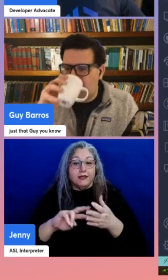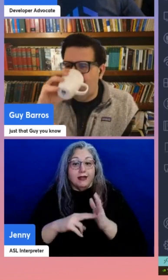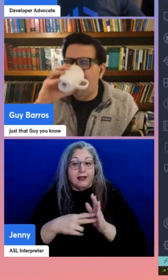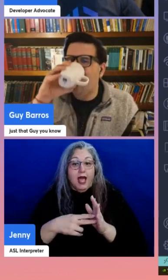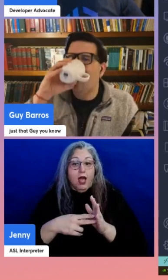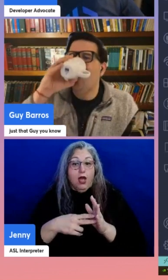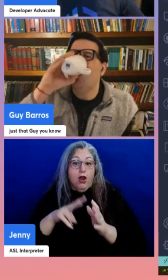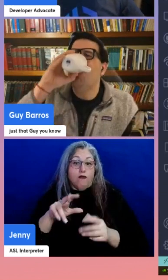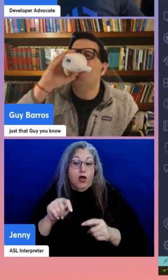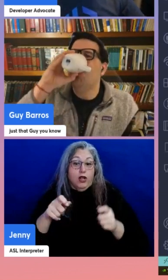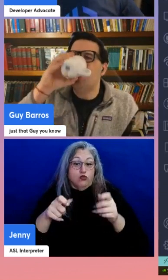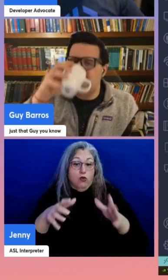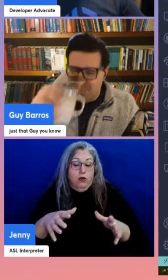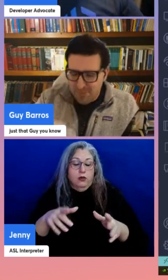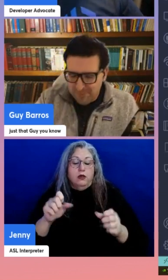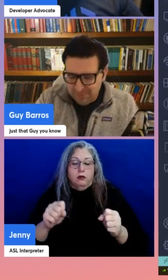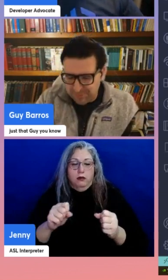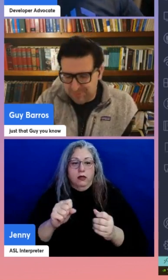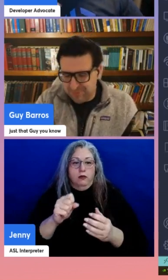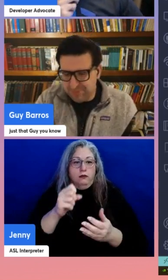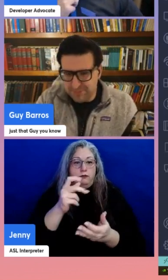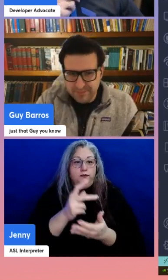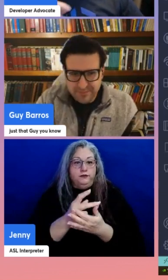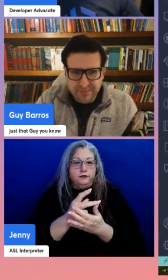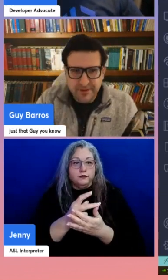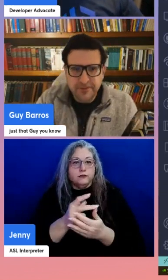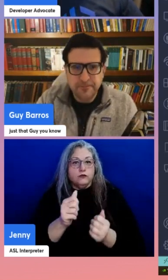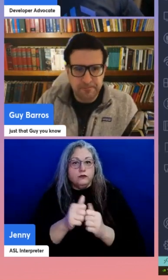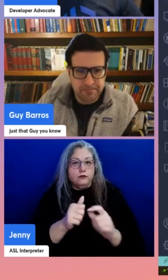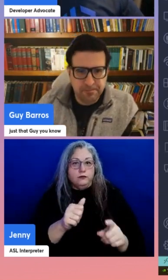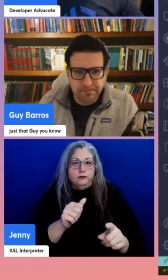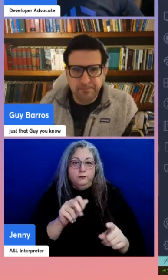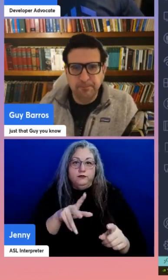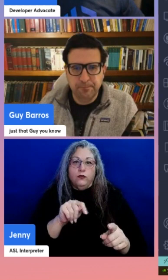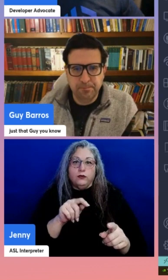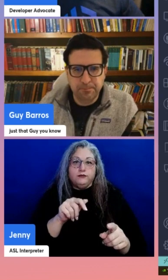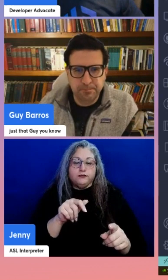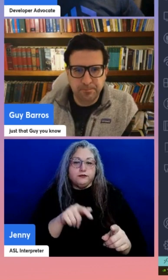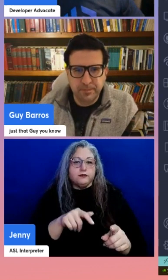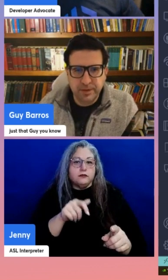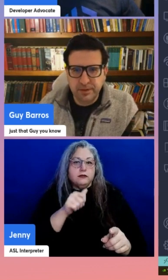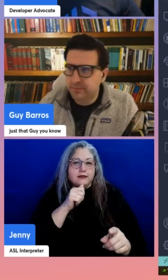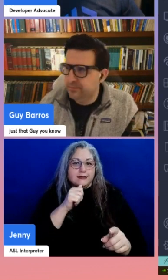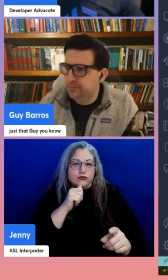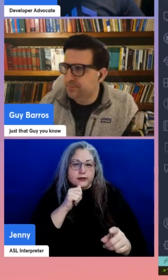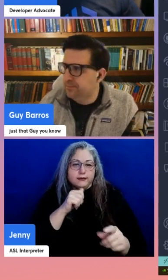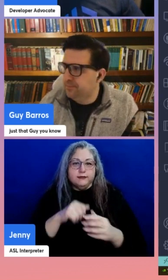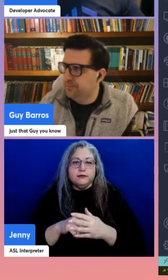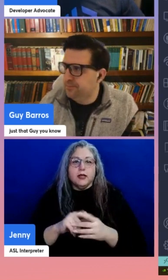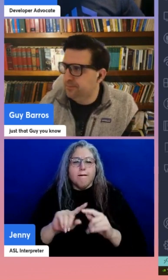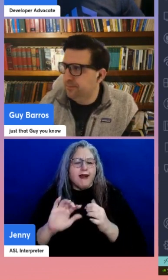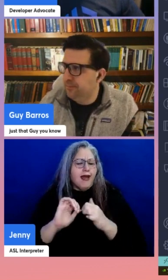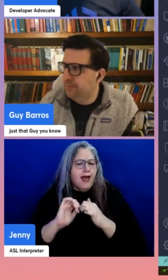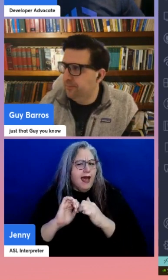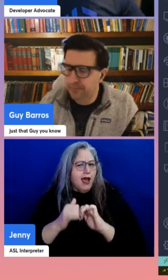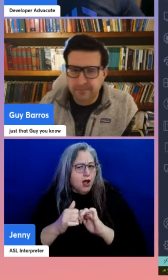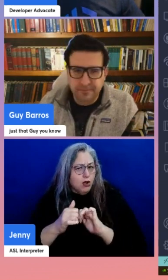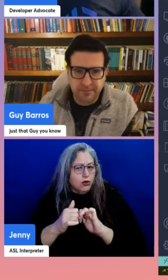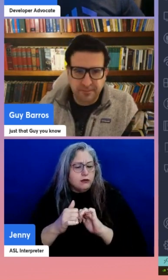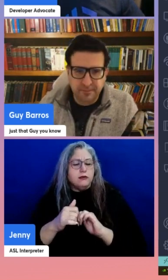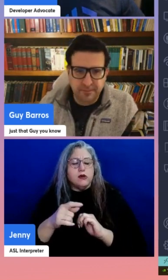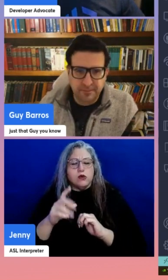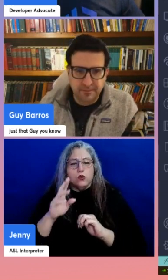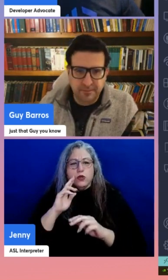to authenticate against Vault to fetch the secrets. And the way that it does that is that it uses